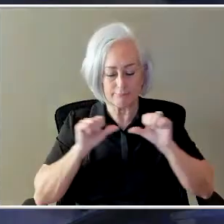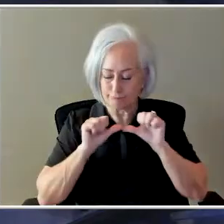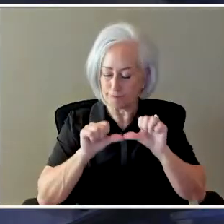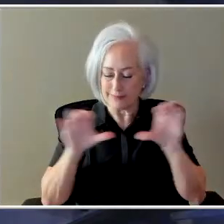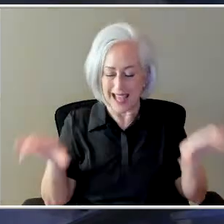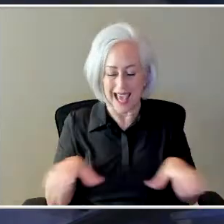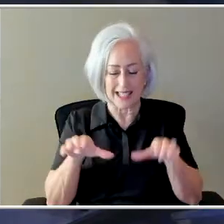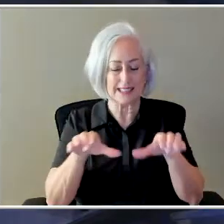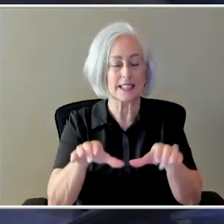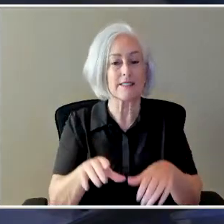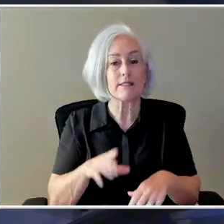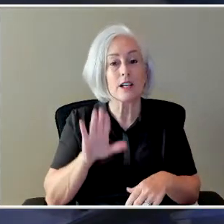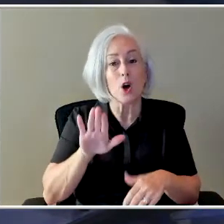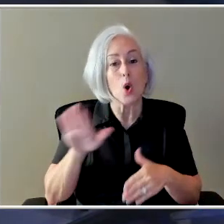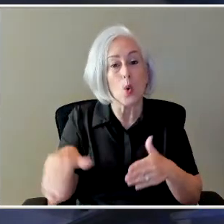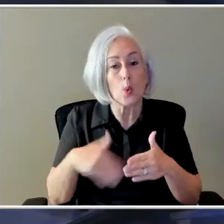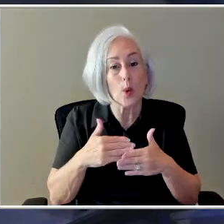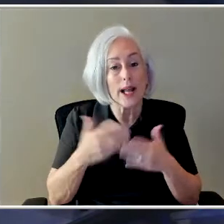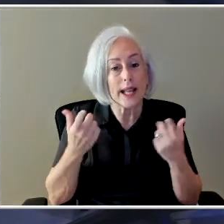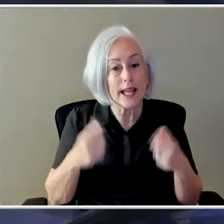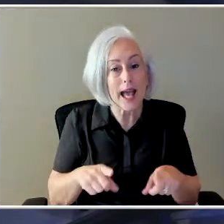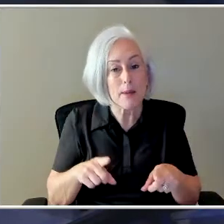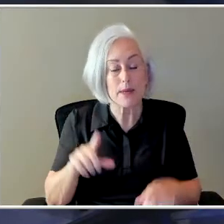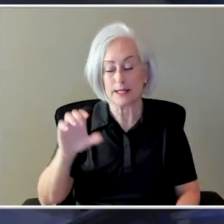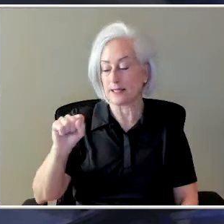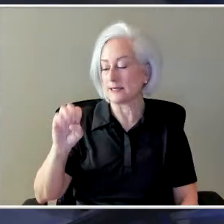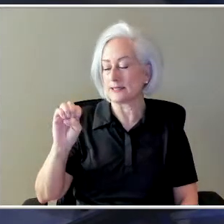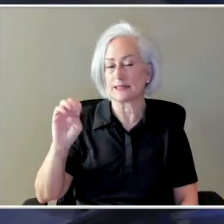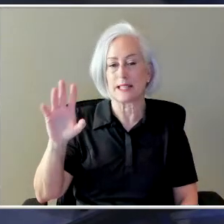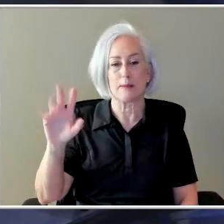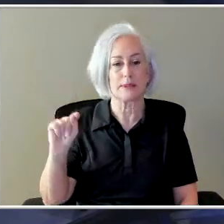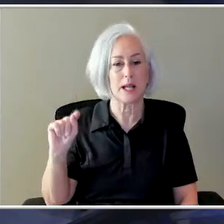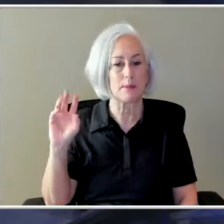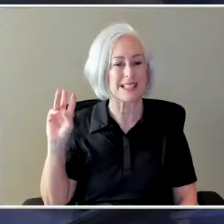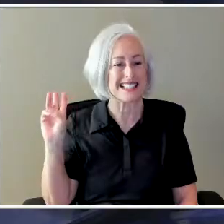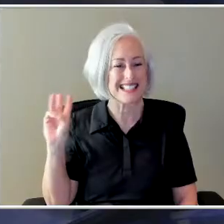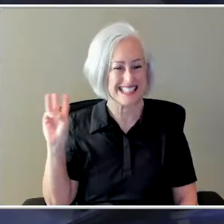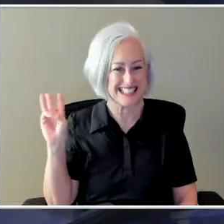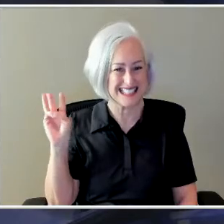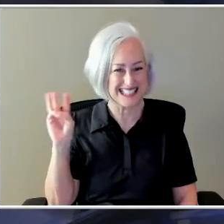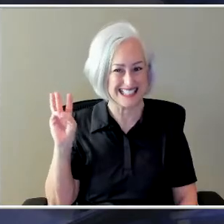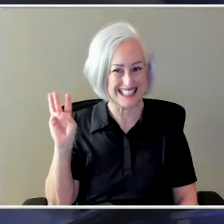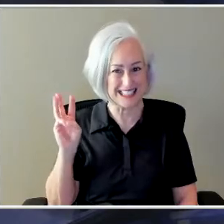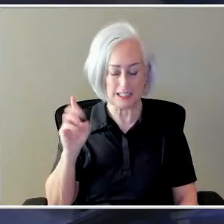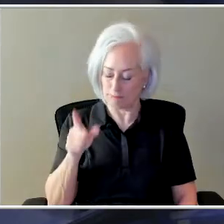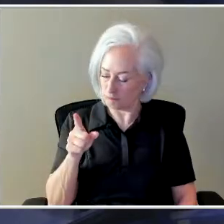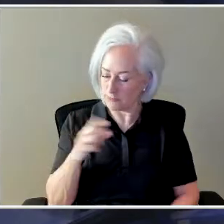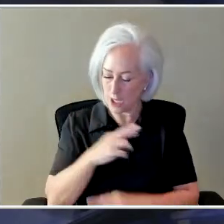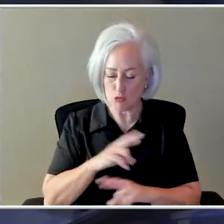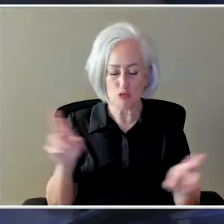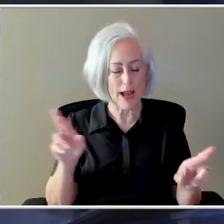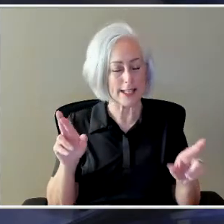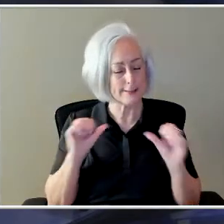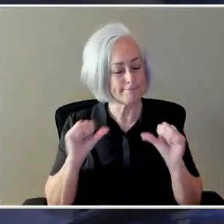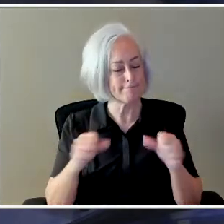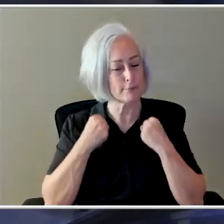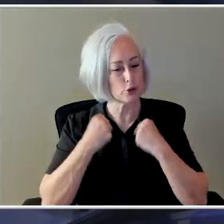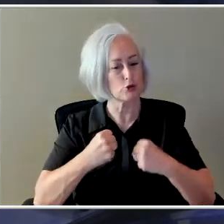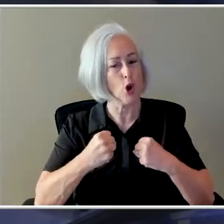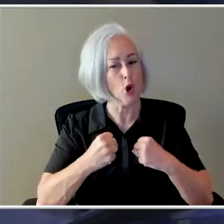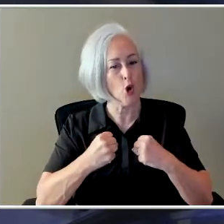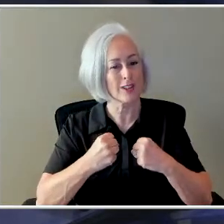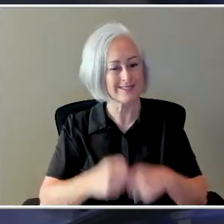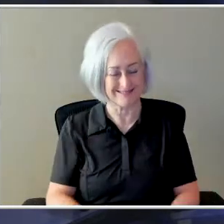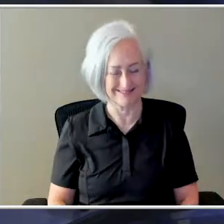wedding? September 6th. Okay. Okay. Yeah. Got to get ready. Stay strong. Yeah, I'm ready. All right, I want to get to some comments and